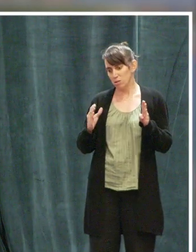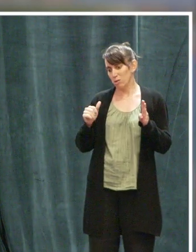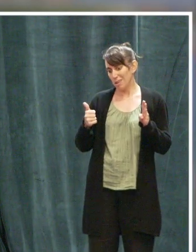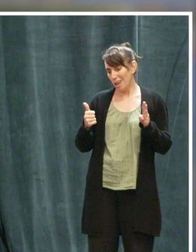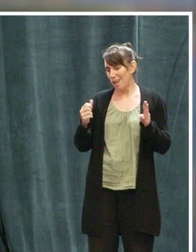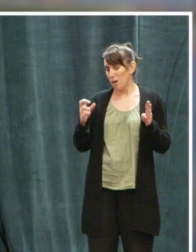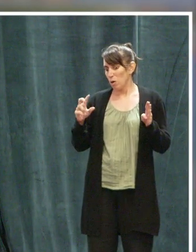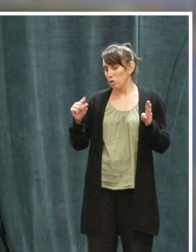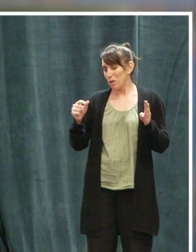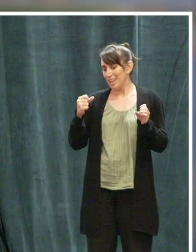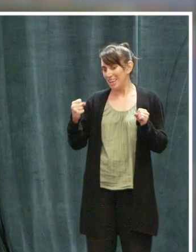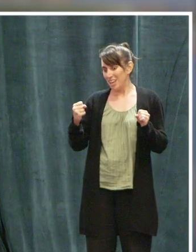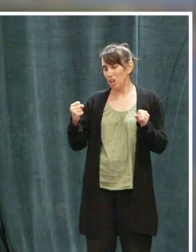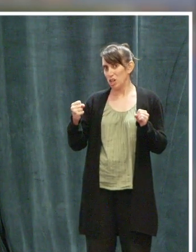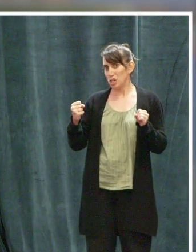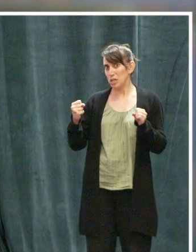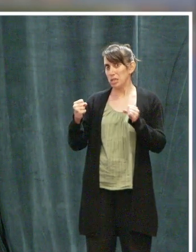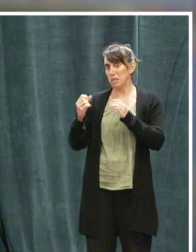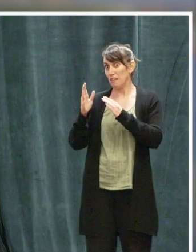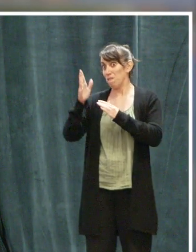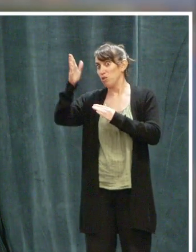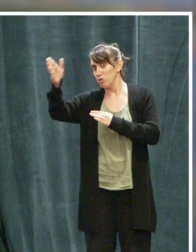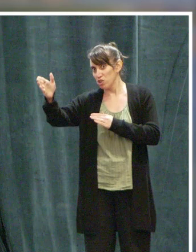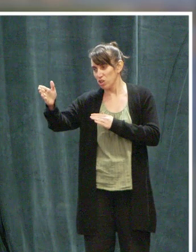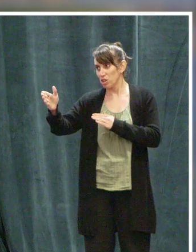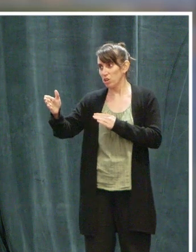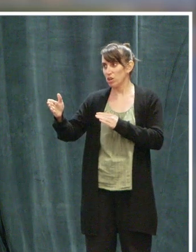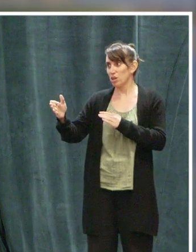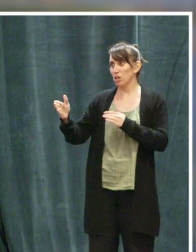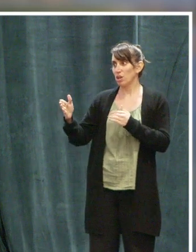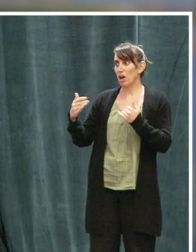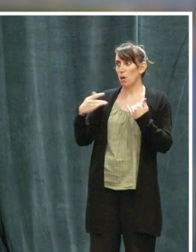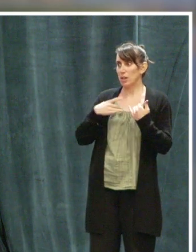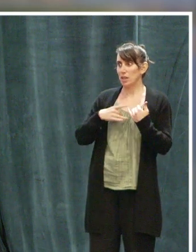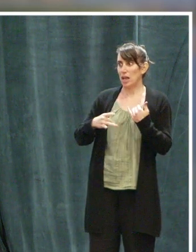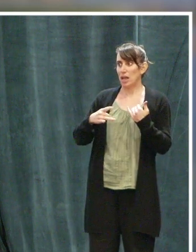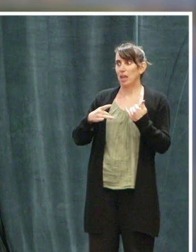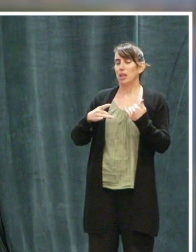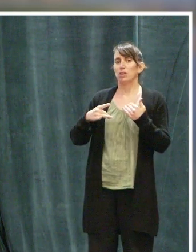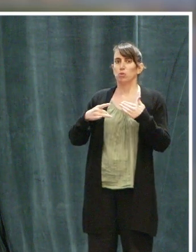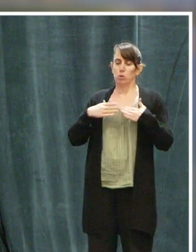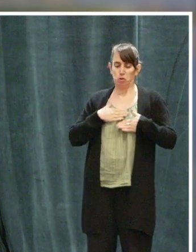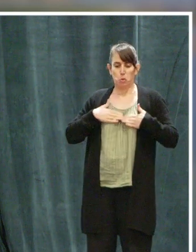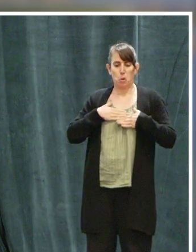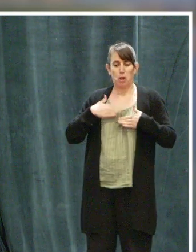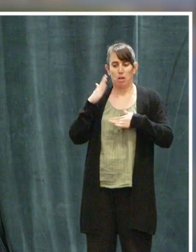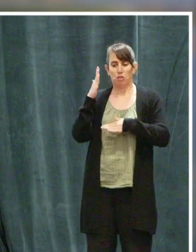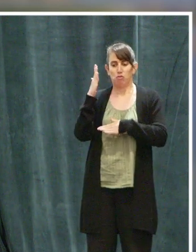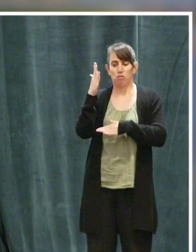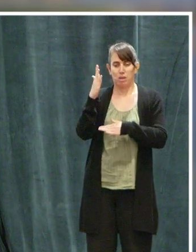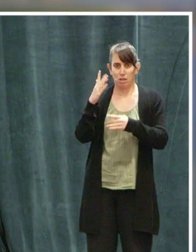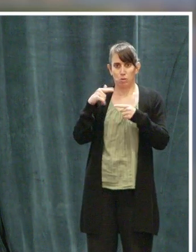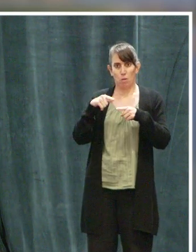the area doesn't look ridiculous when it's all done? I'd like to enjoy it while I can still walk. 20, 30 years out is a tremendous